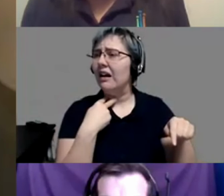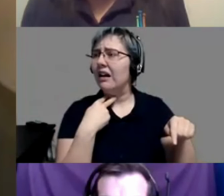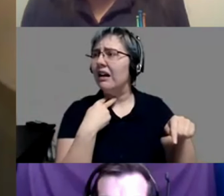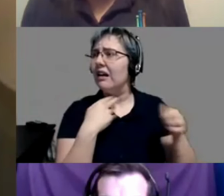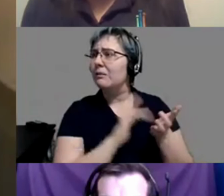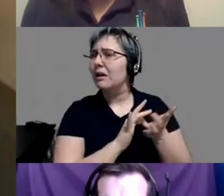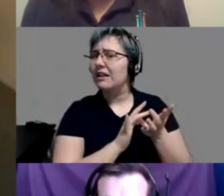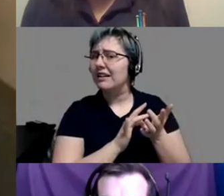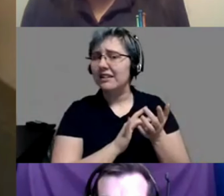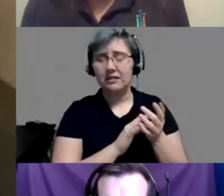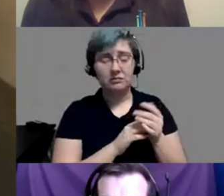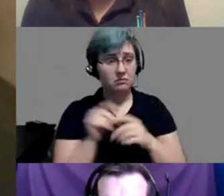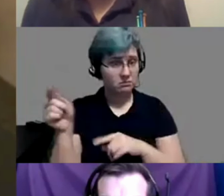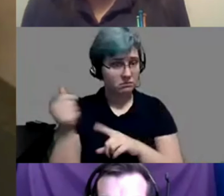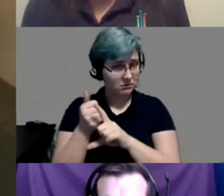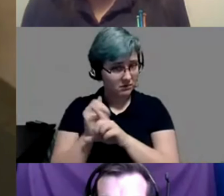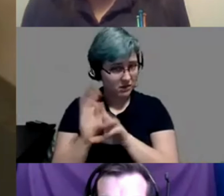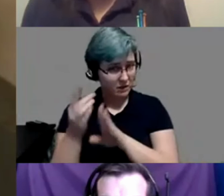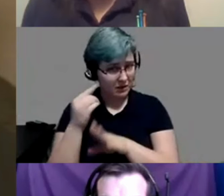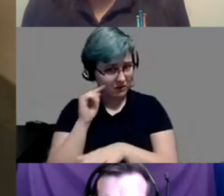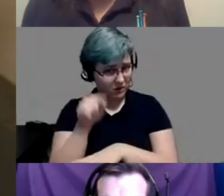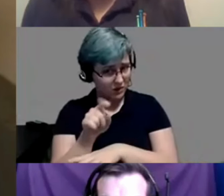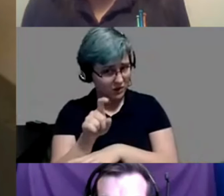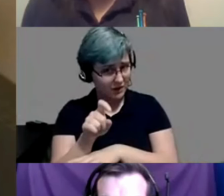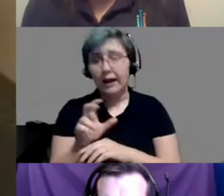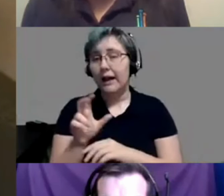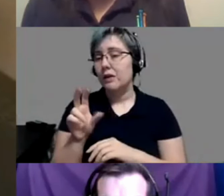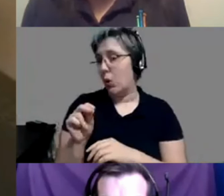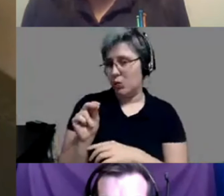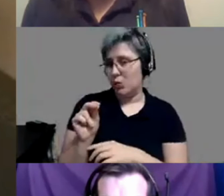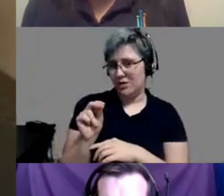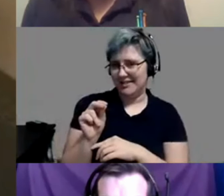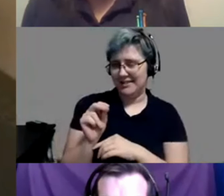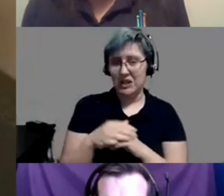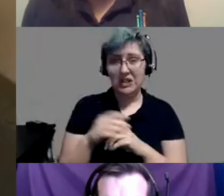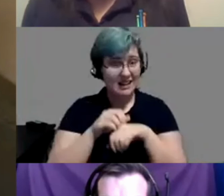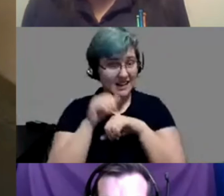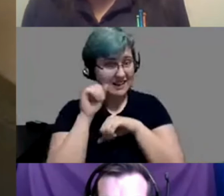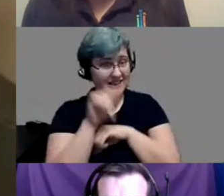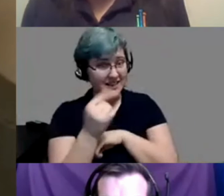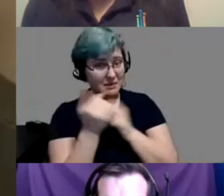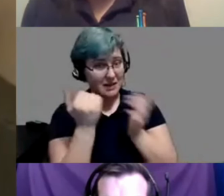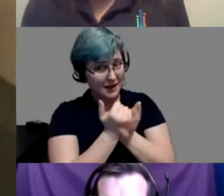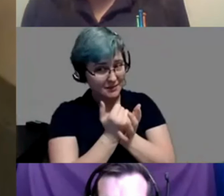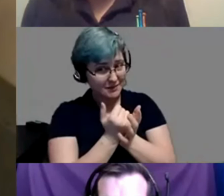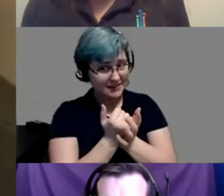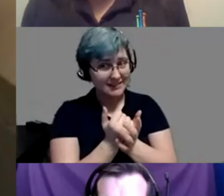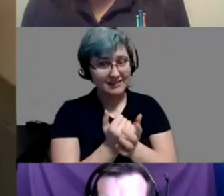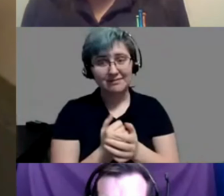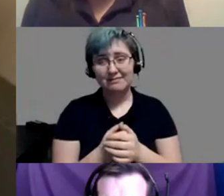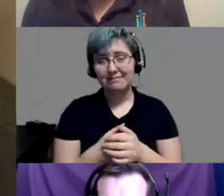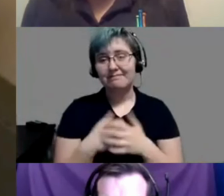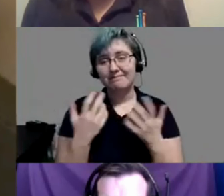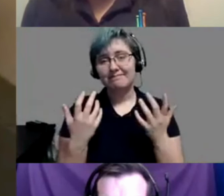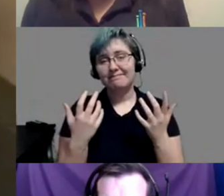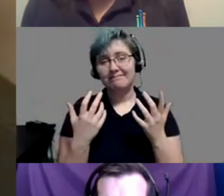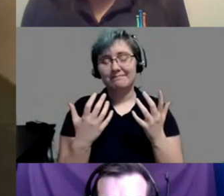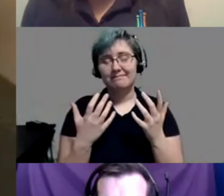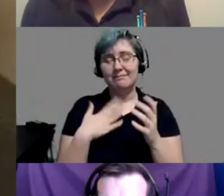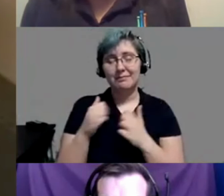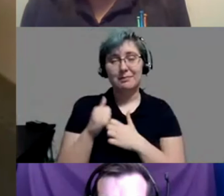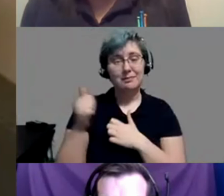at least? No. Oh no, they had to send somebody over? Well, Yeah. my remote support provider, what